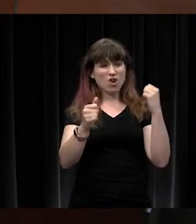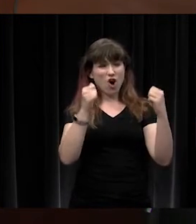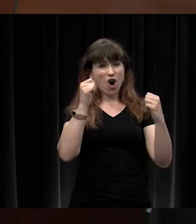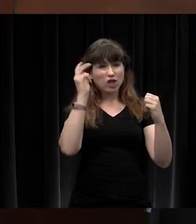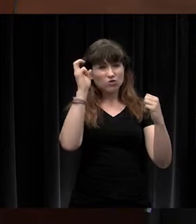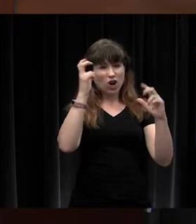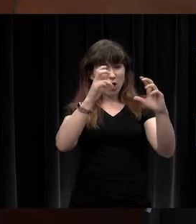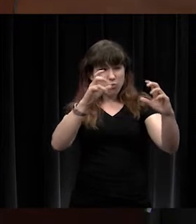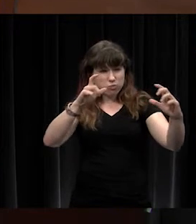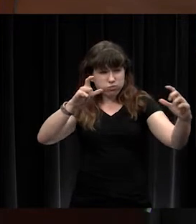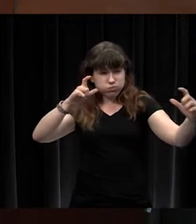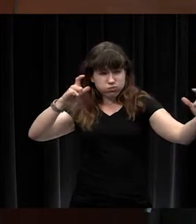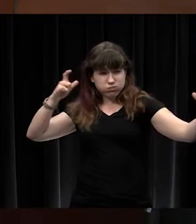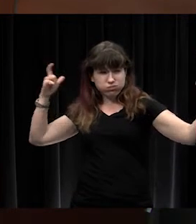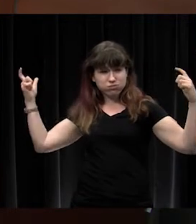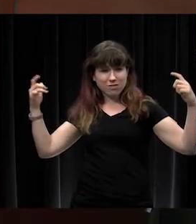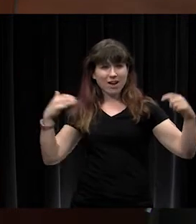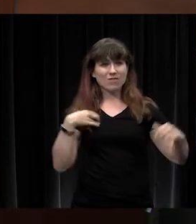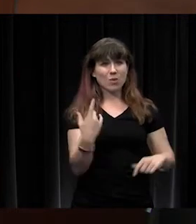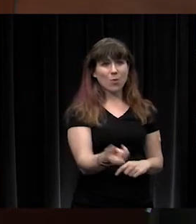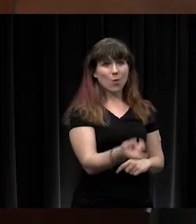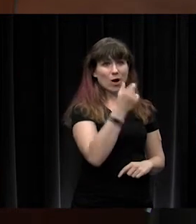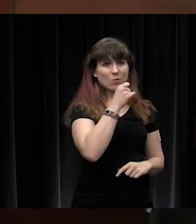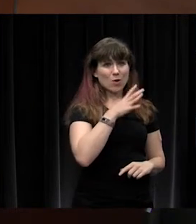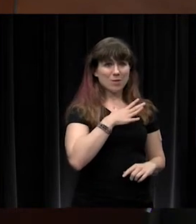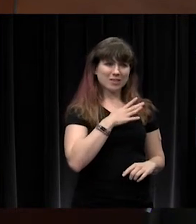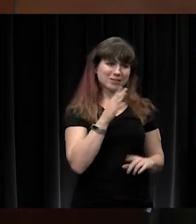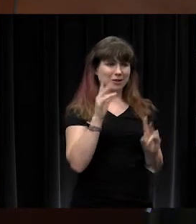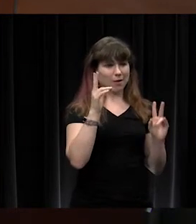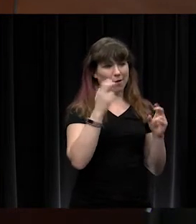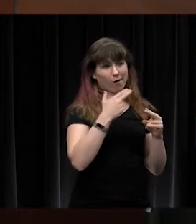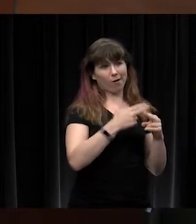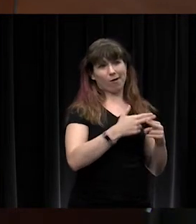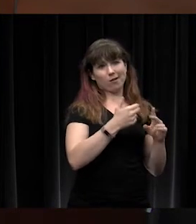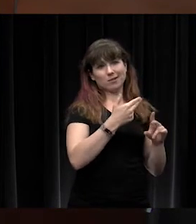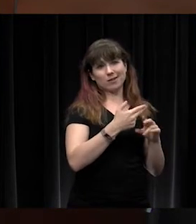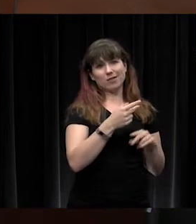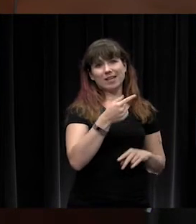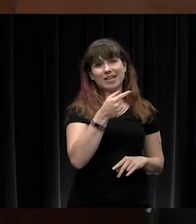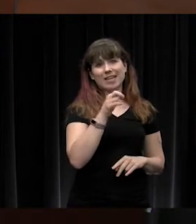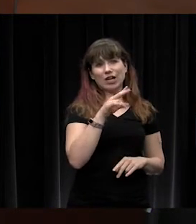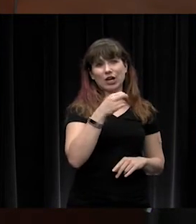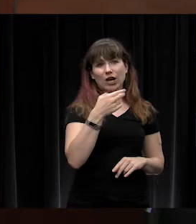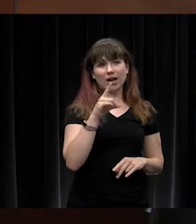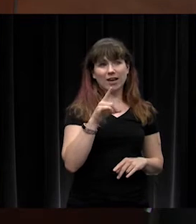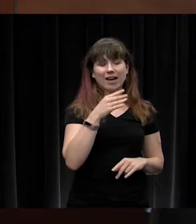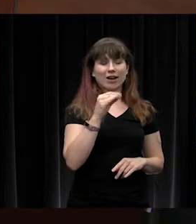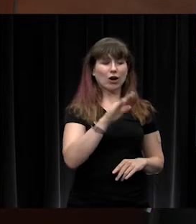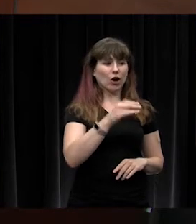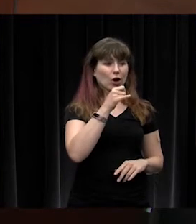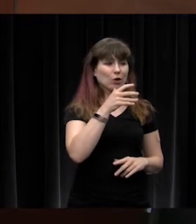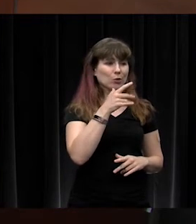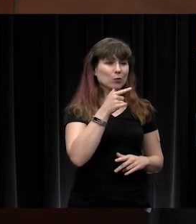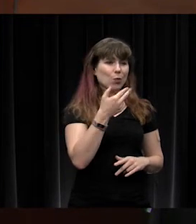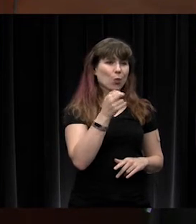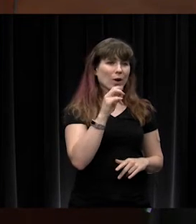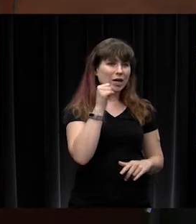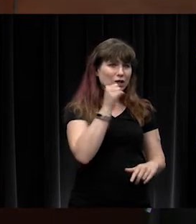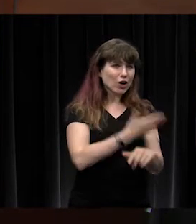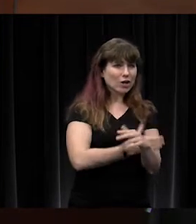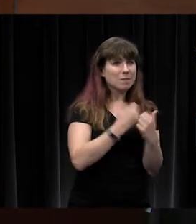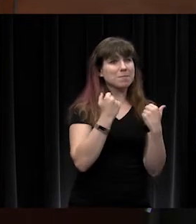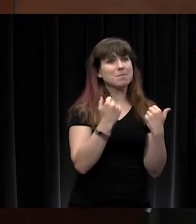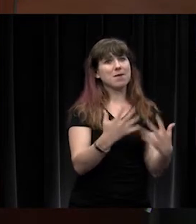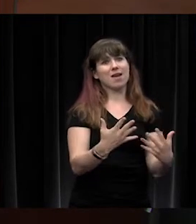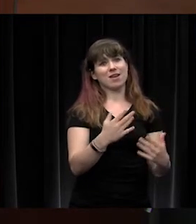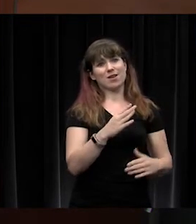who is a self-described gearhead from the Olathe Advanced Tech Center, and a cute granddaughter, and several Olathe Public School Foundation board